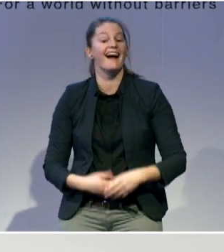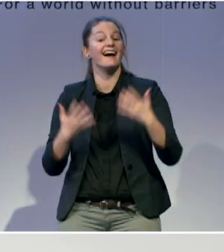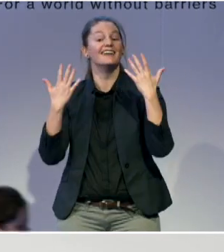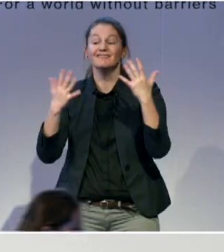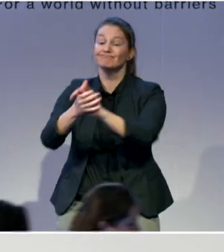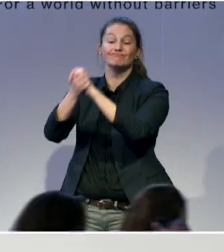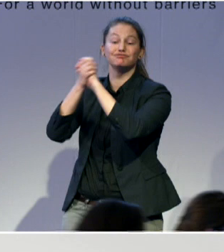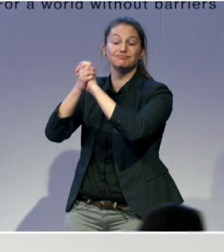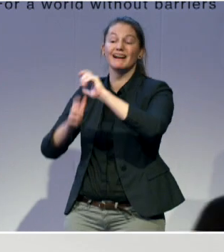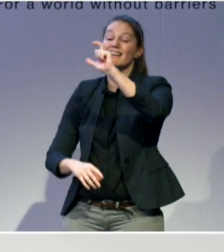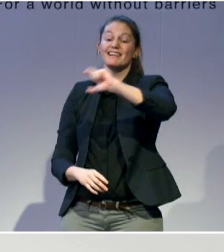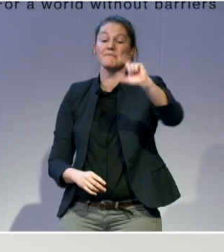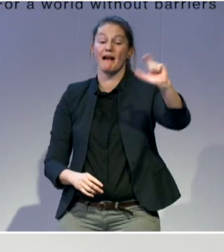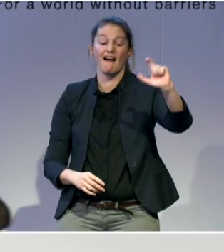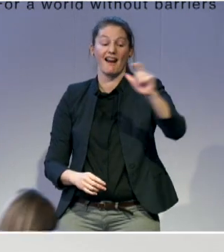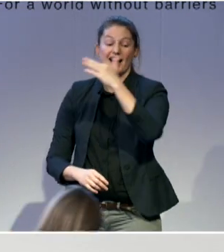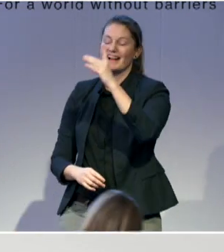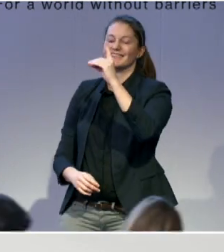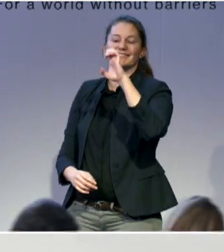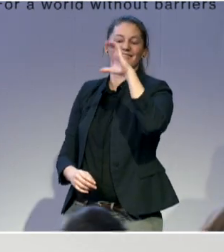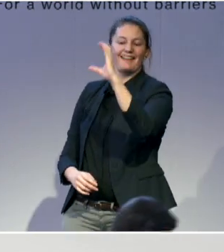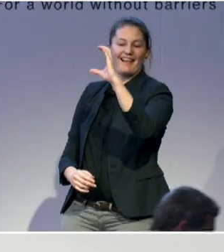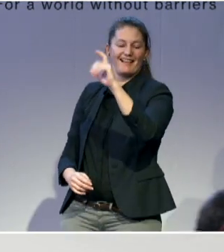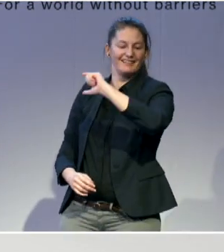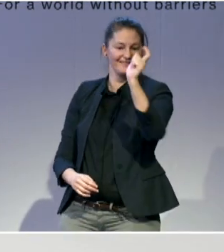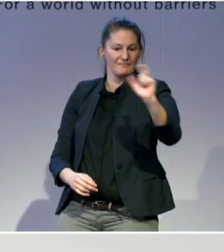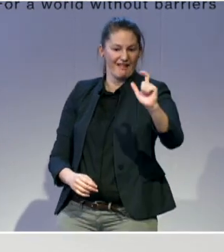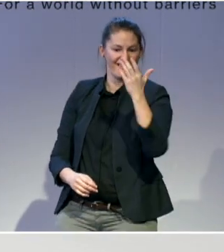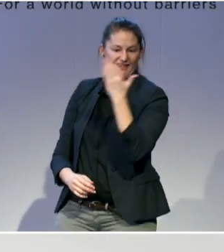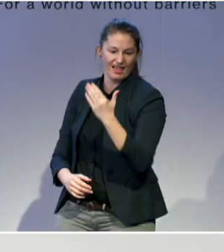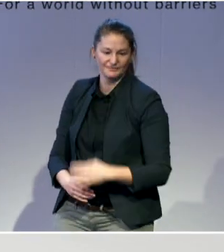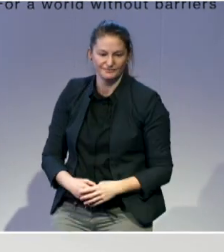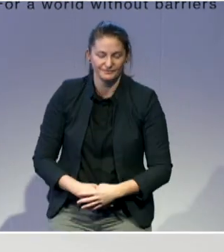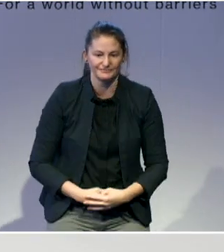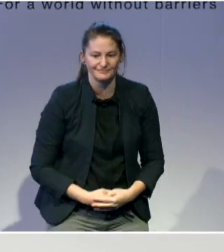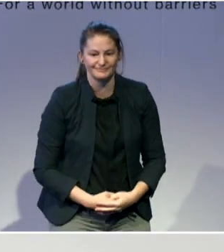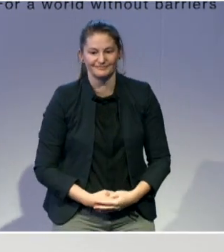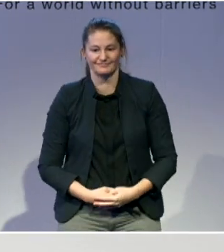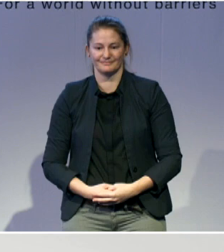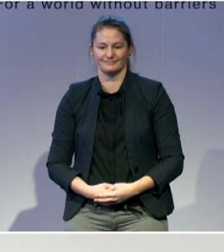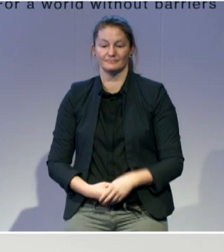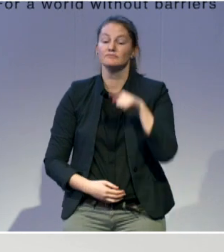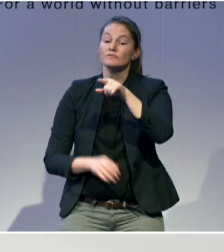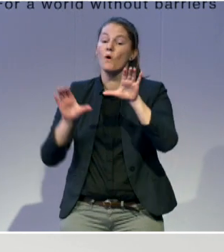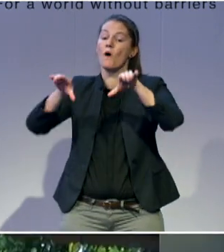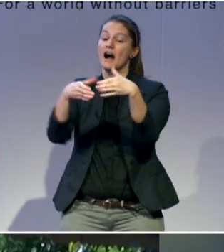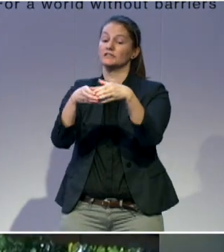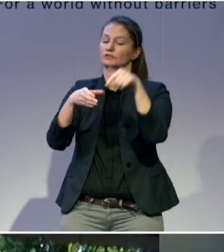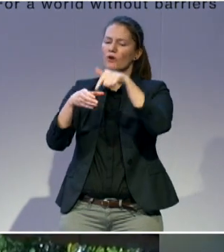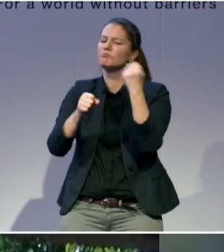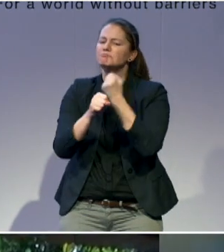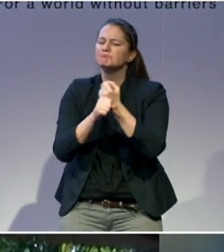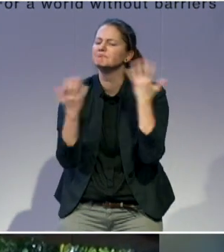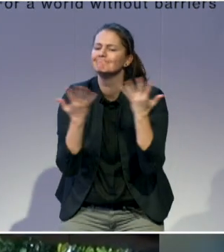Congratulations to Disable Empowerment and Communication Center from Nepal. The organization is undertaking a